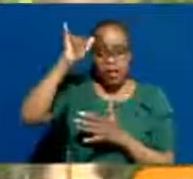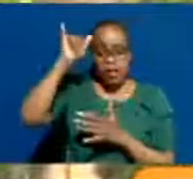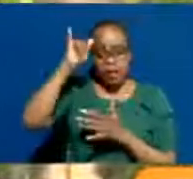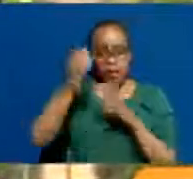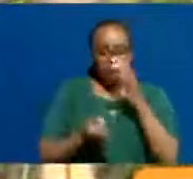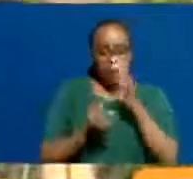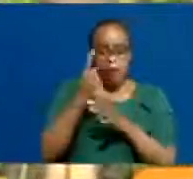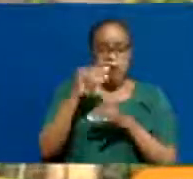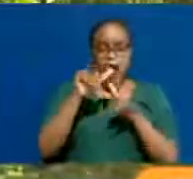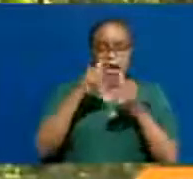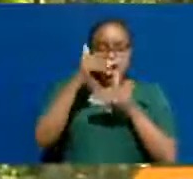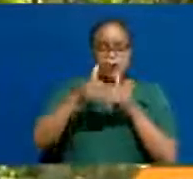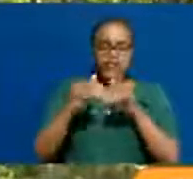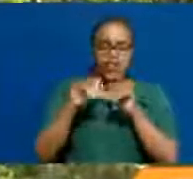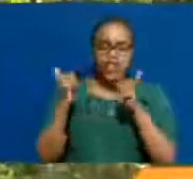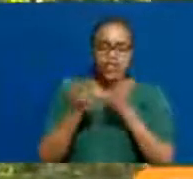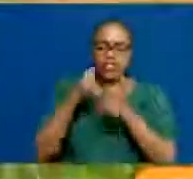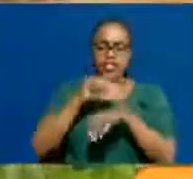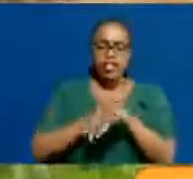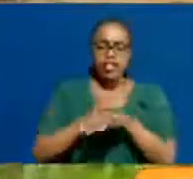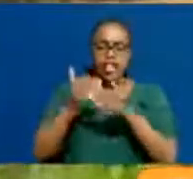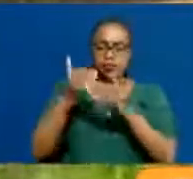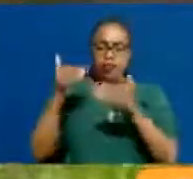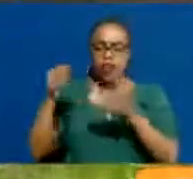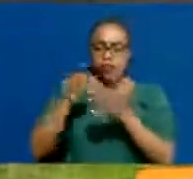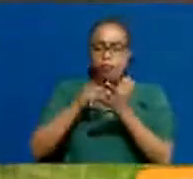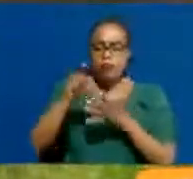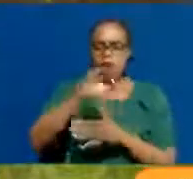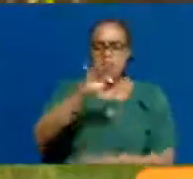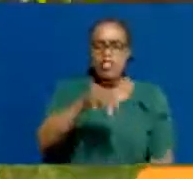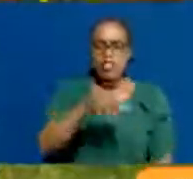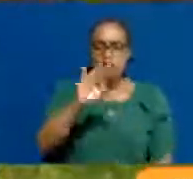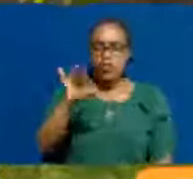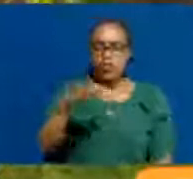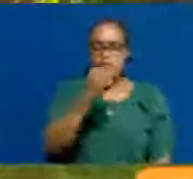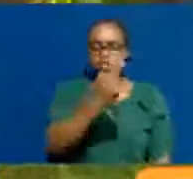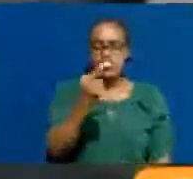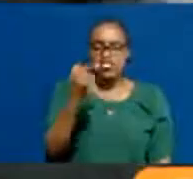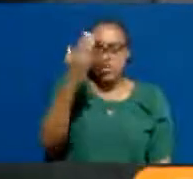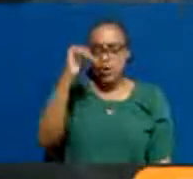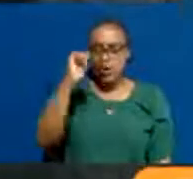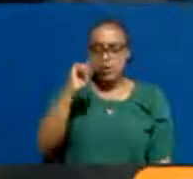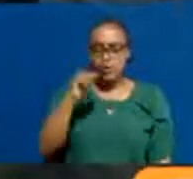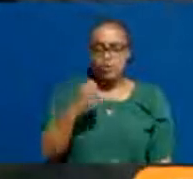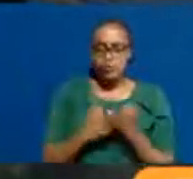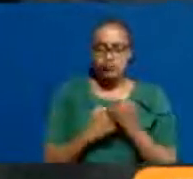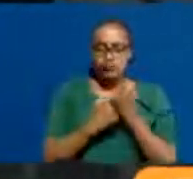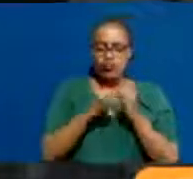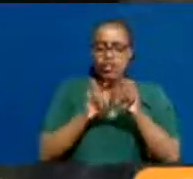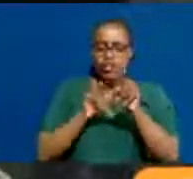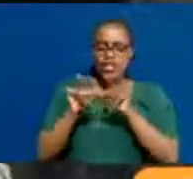came after the party agents received an advance payment of 3,000 shillings each in order to facilitate